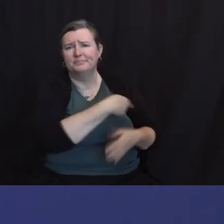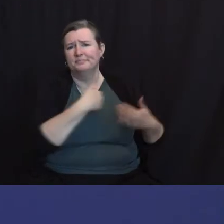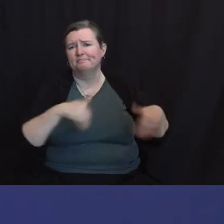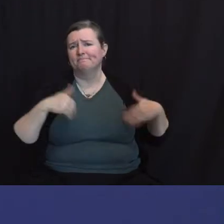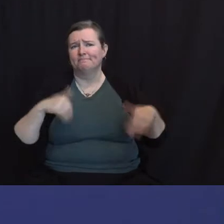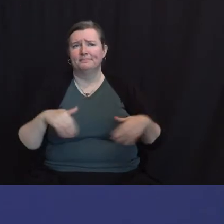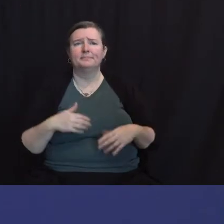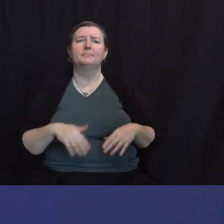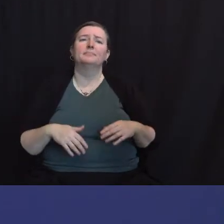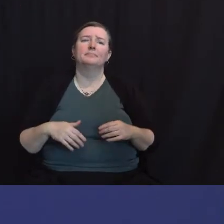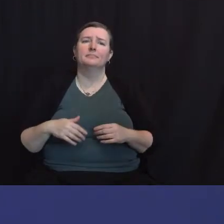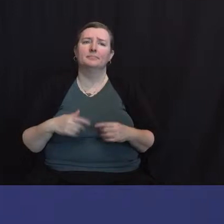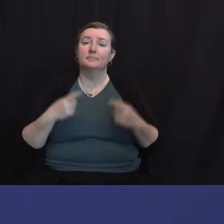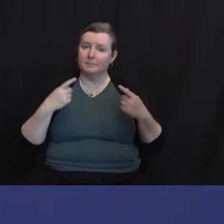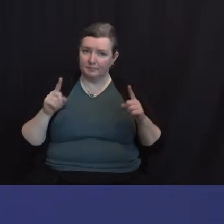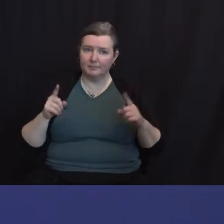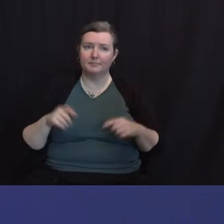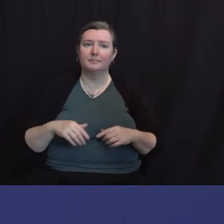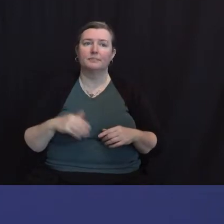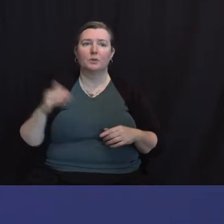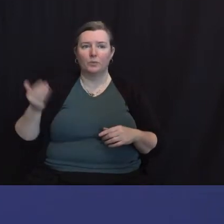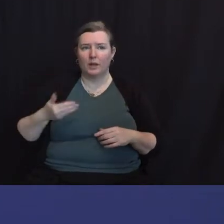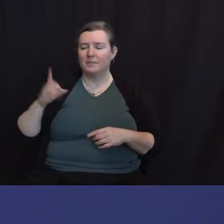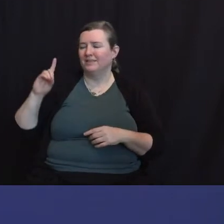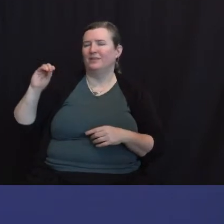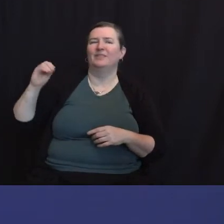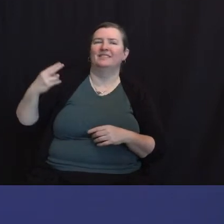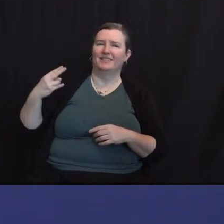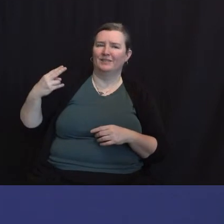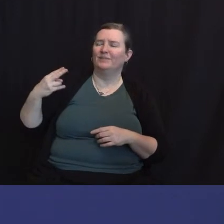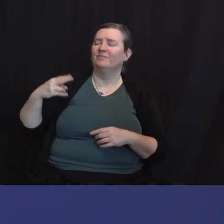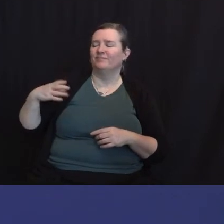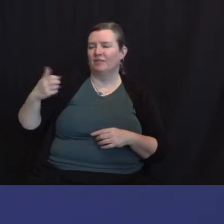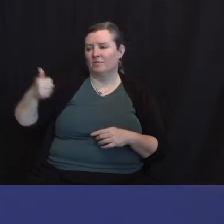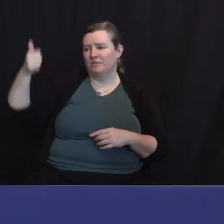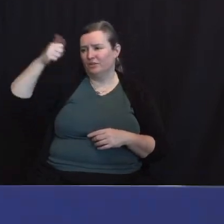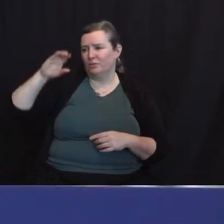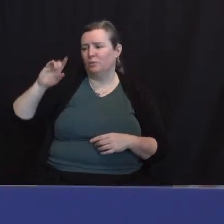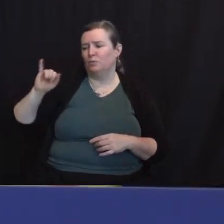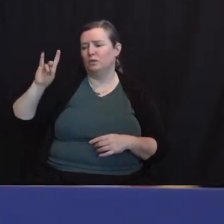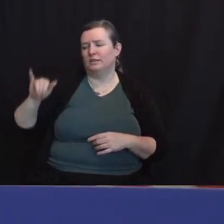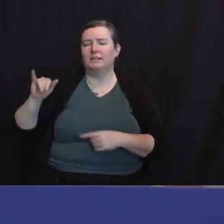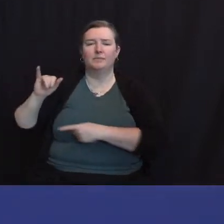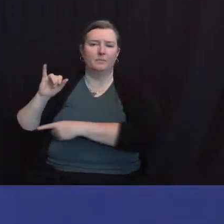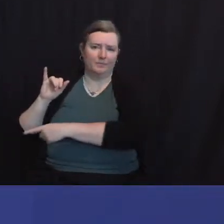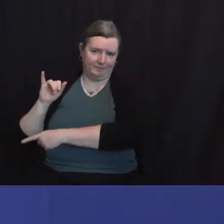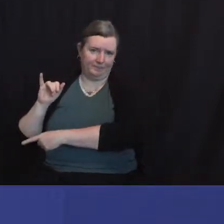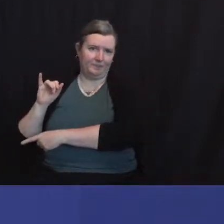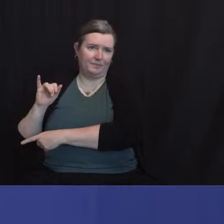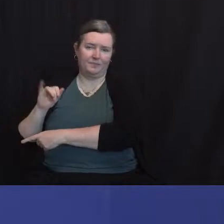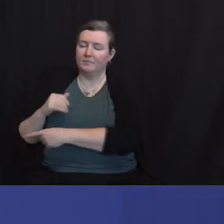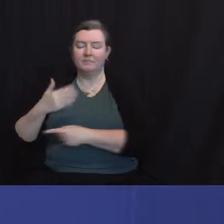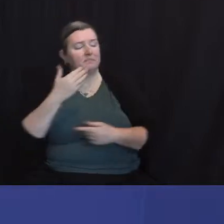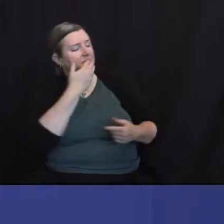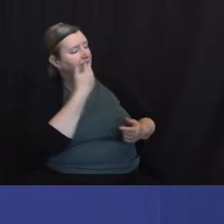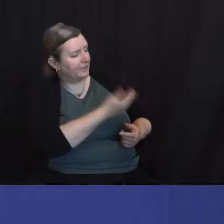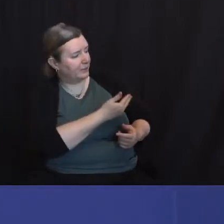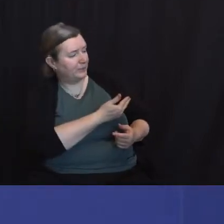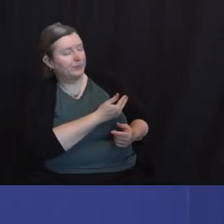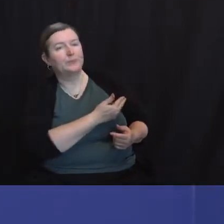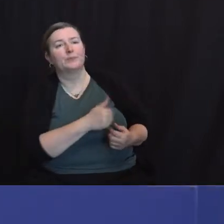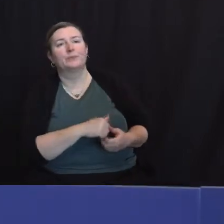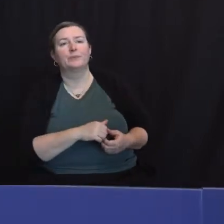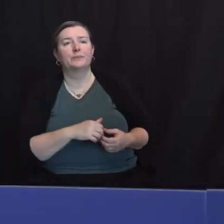right, who needs no introduction, the Commissioner of the Department of Health, Judy Purcikle. Thank you, Governor, and good afternoon. Well, vaccine